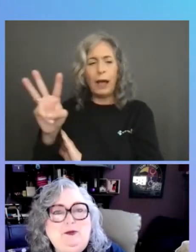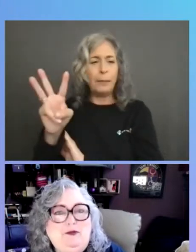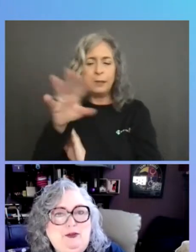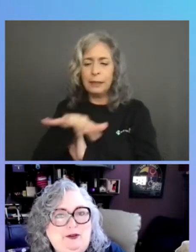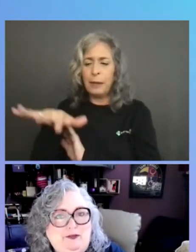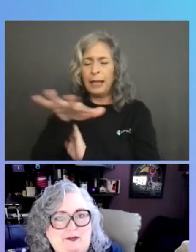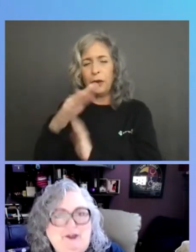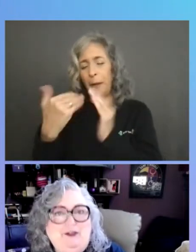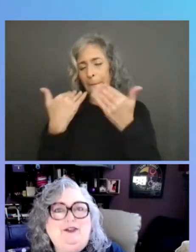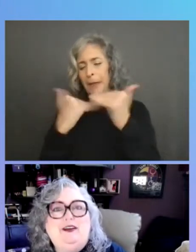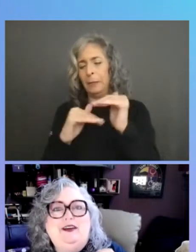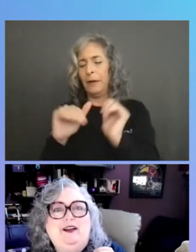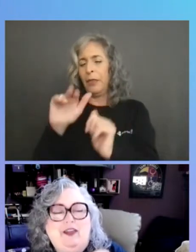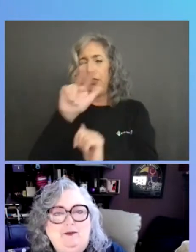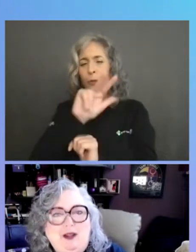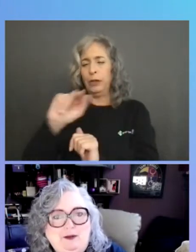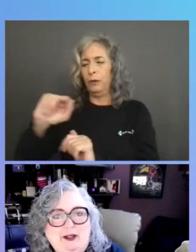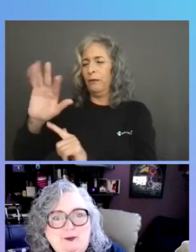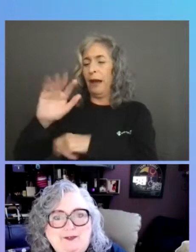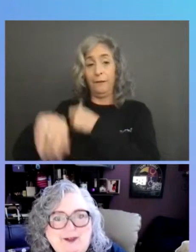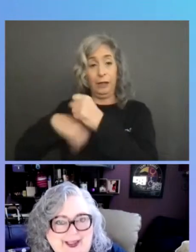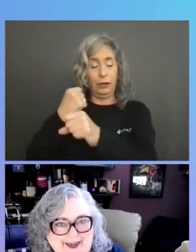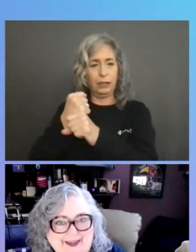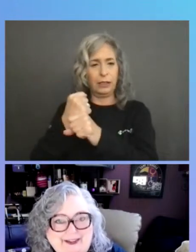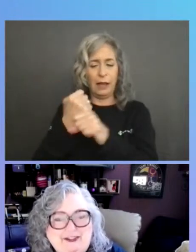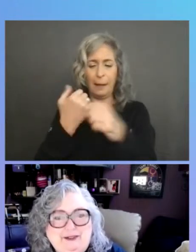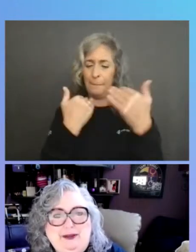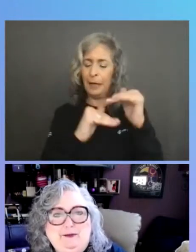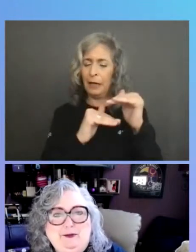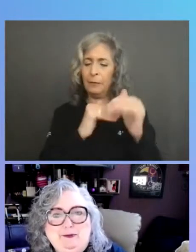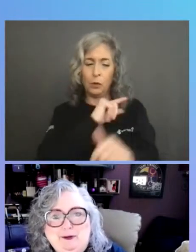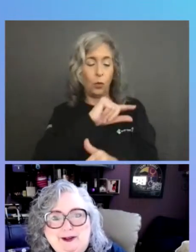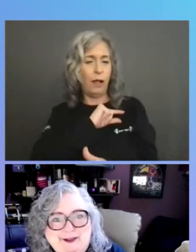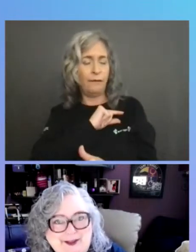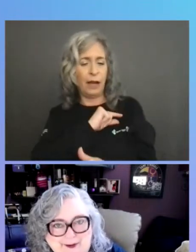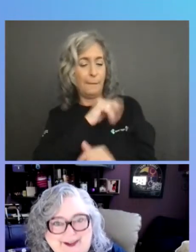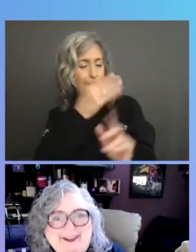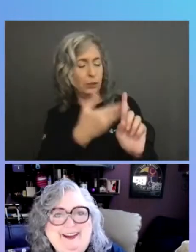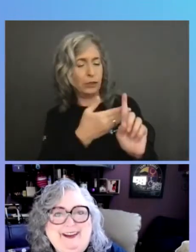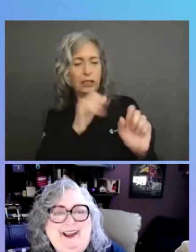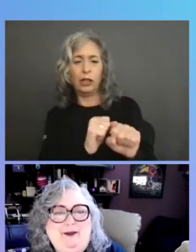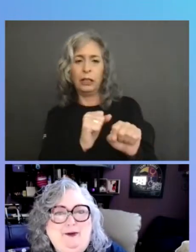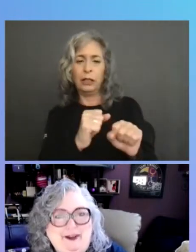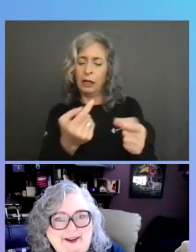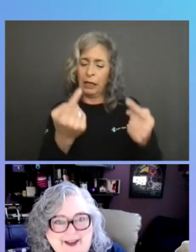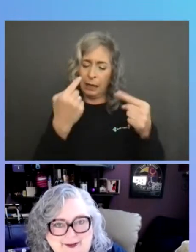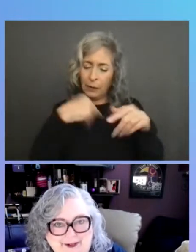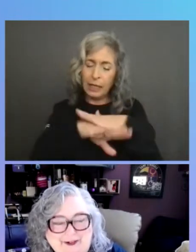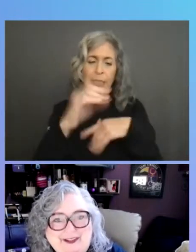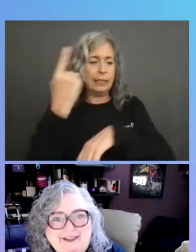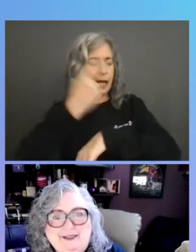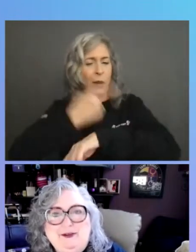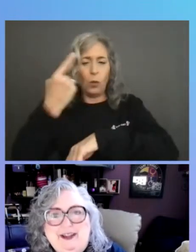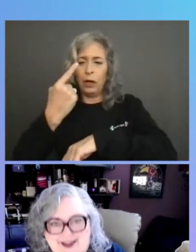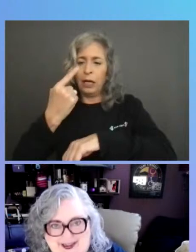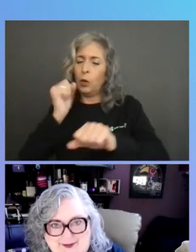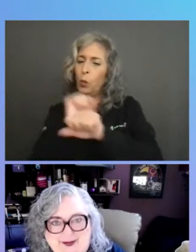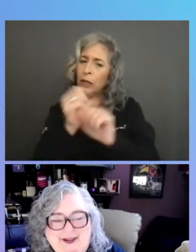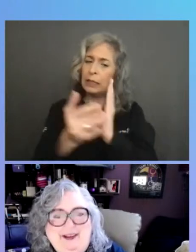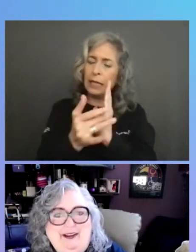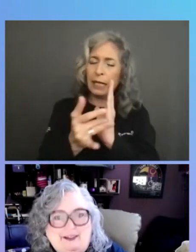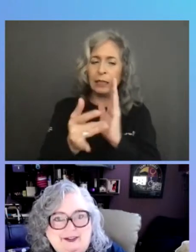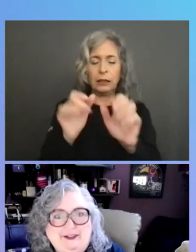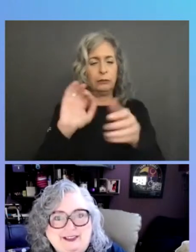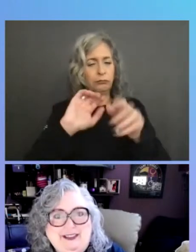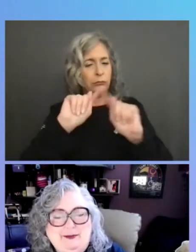for a minimum of 3 to 5 years. That minimally qualified candidate should be able to roll in on day one and work in a technical accessibility